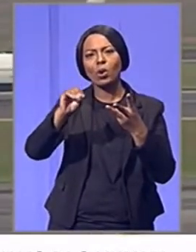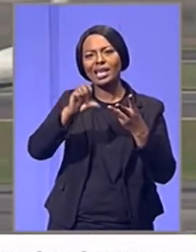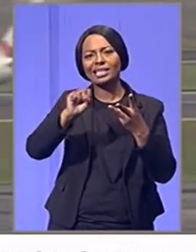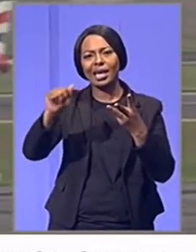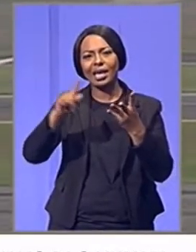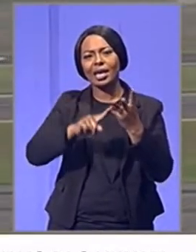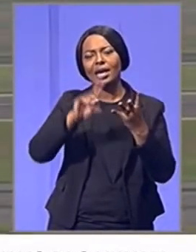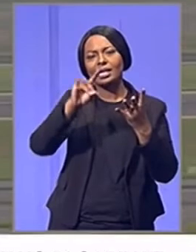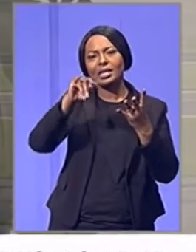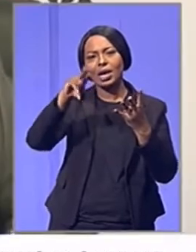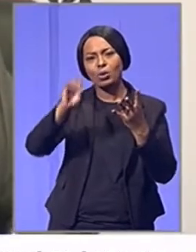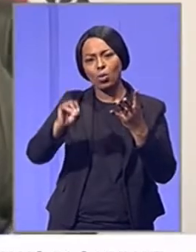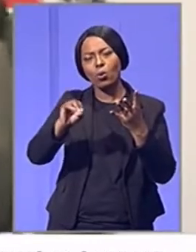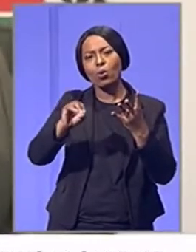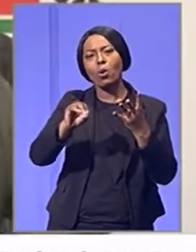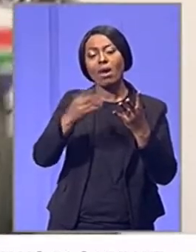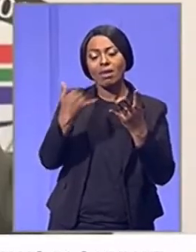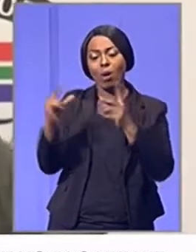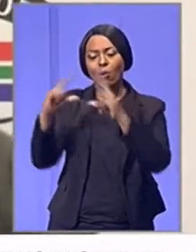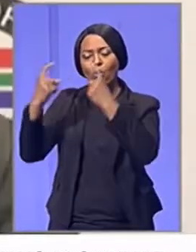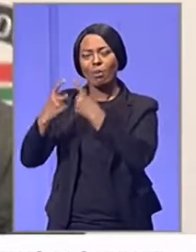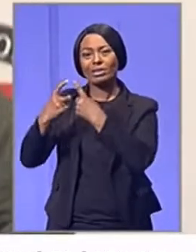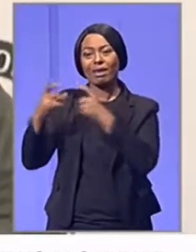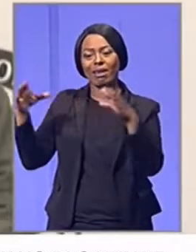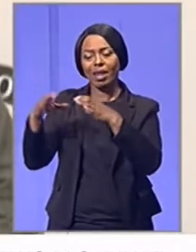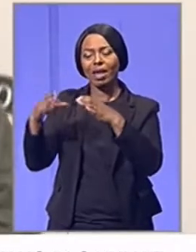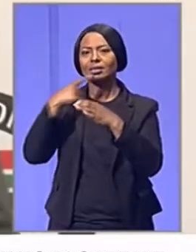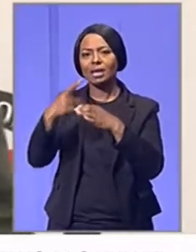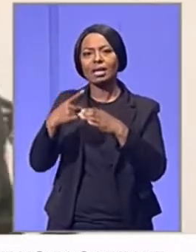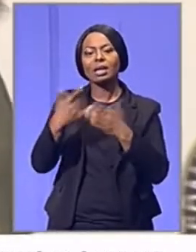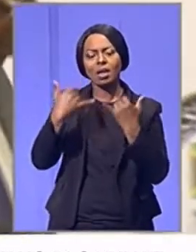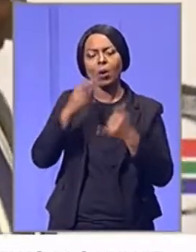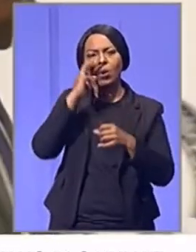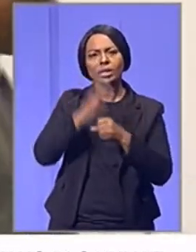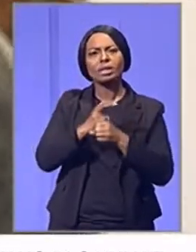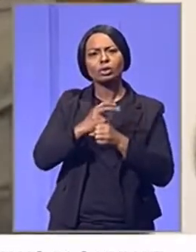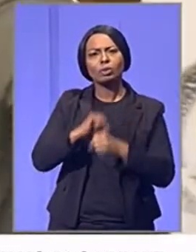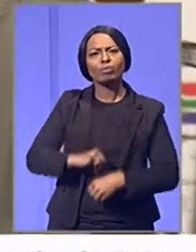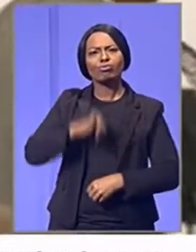Venture. Go le jalo, khomišene e re naga e tshwanetse go nna motlotlo ka ditona tseno